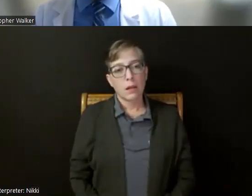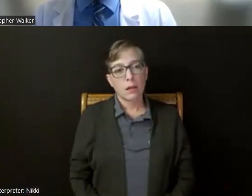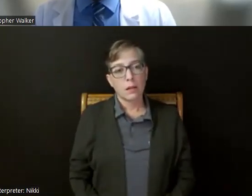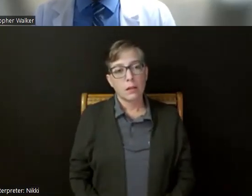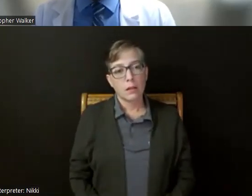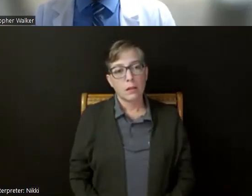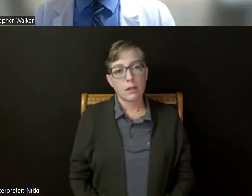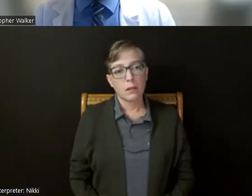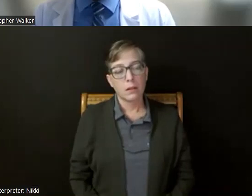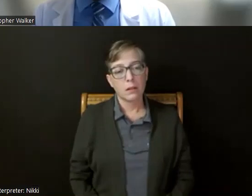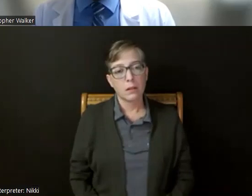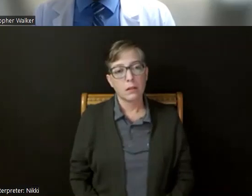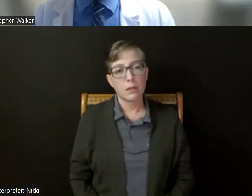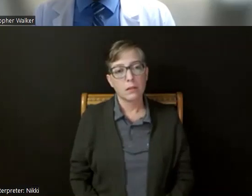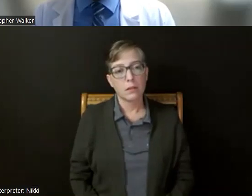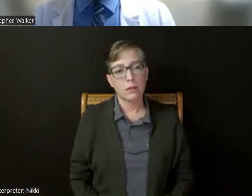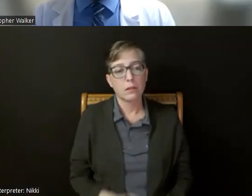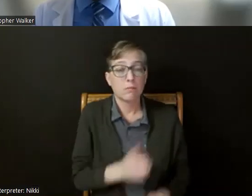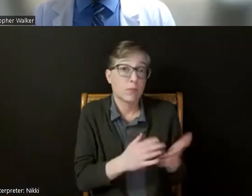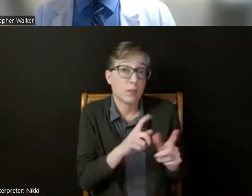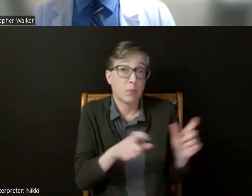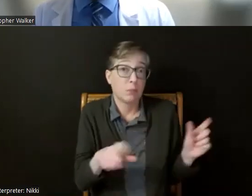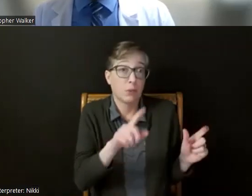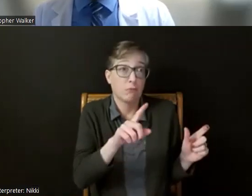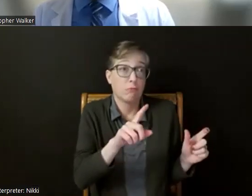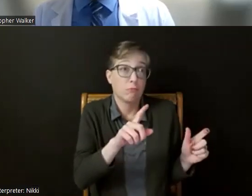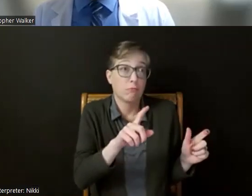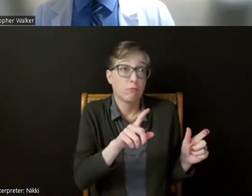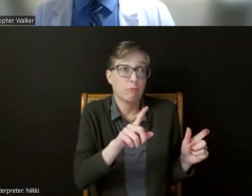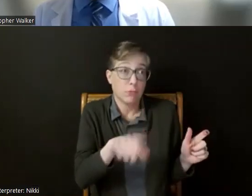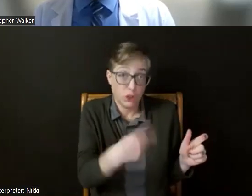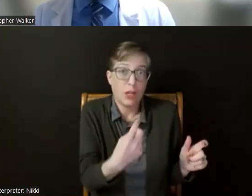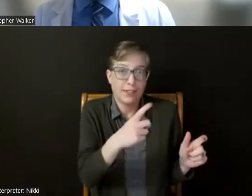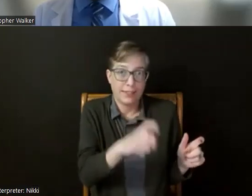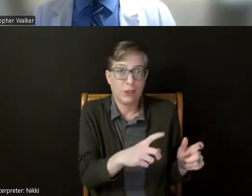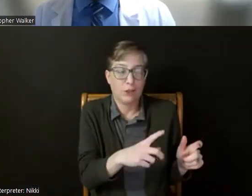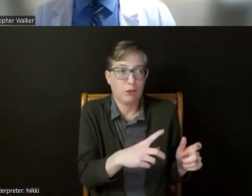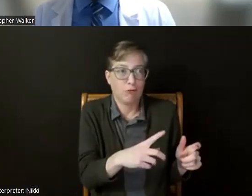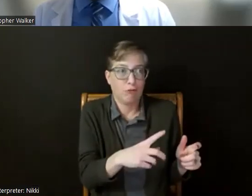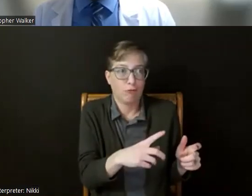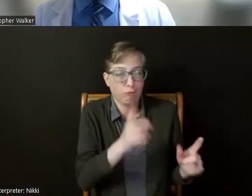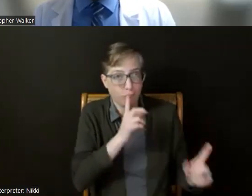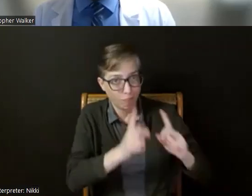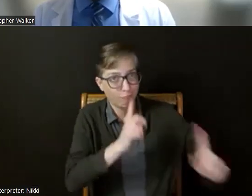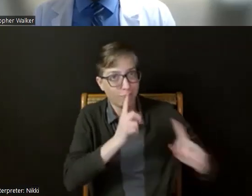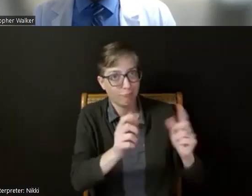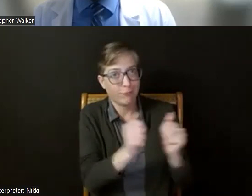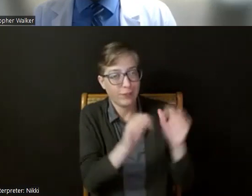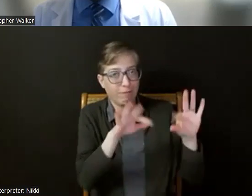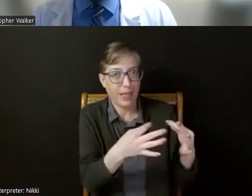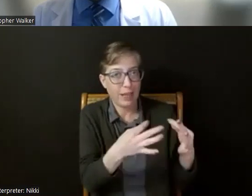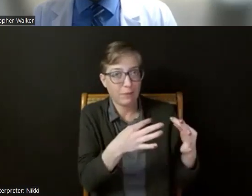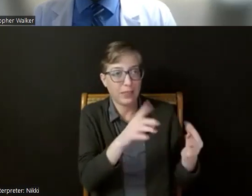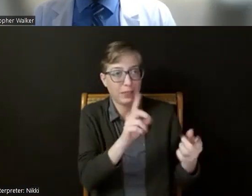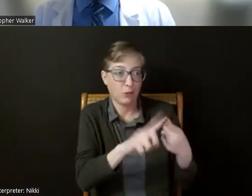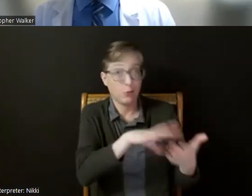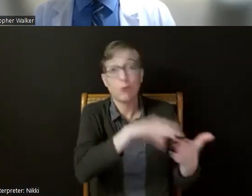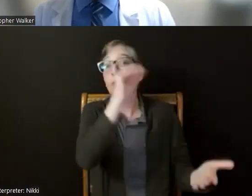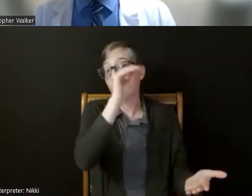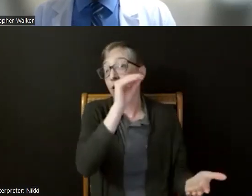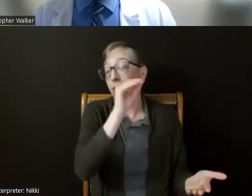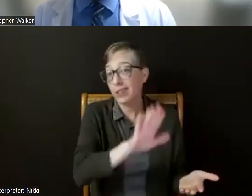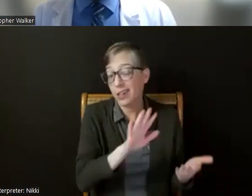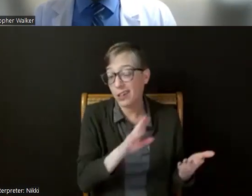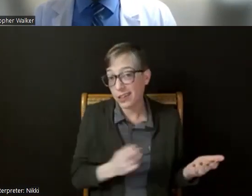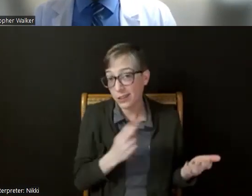having that conversation with the family member. So I like to encourage people to